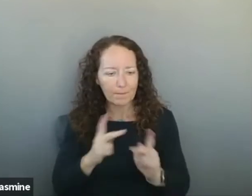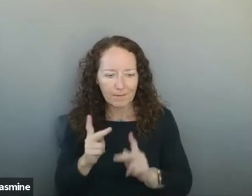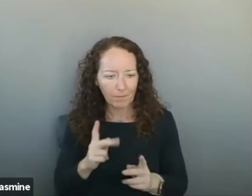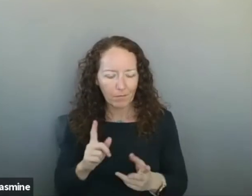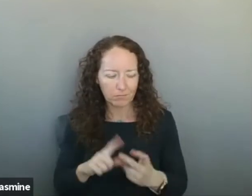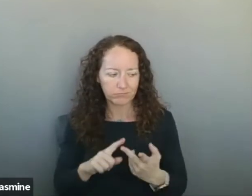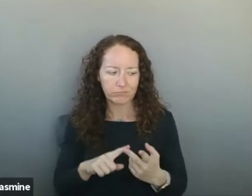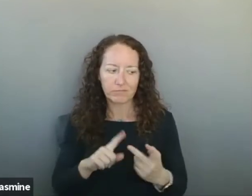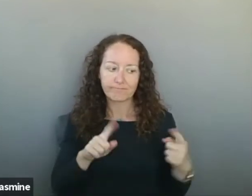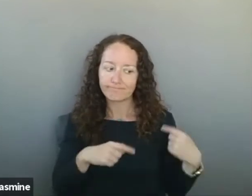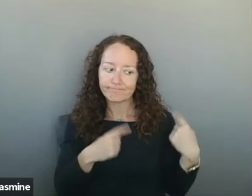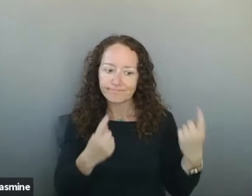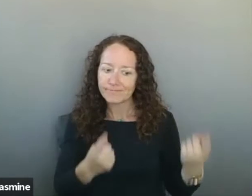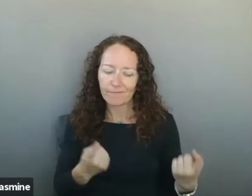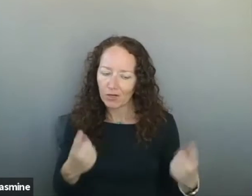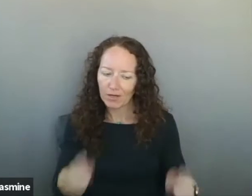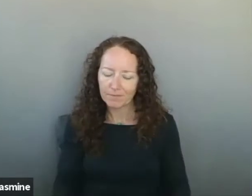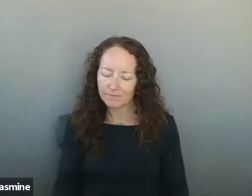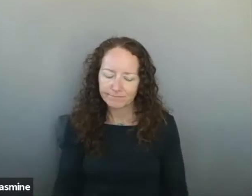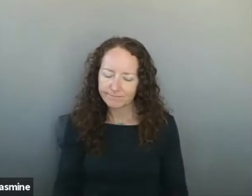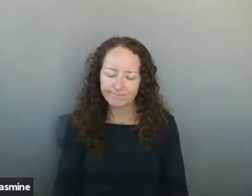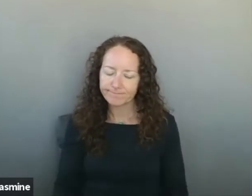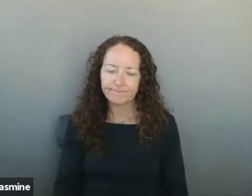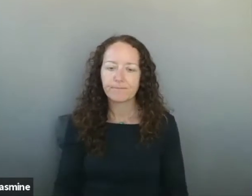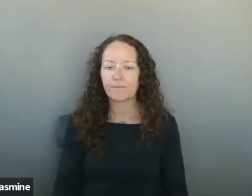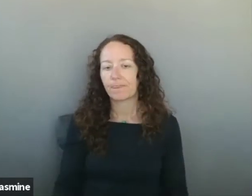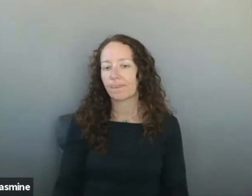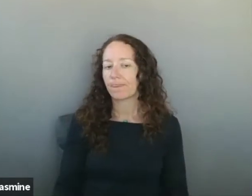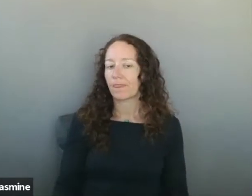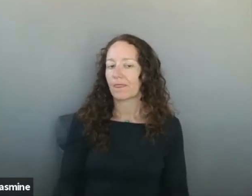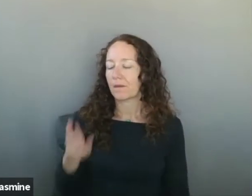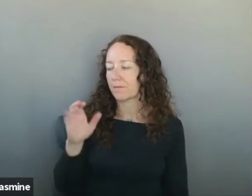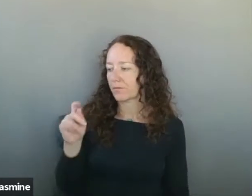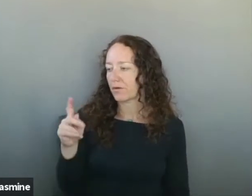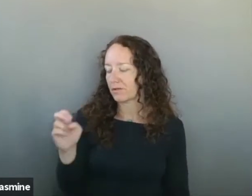Well. Yeah. I think this is